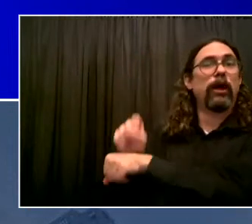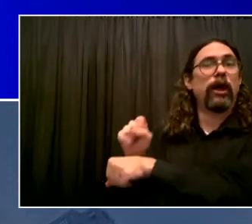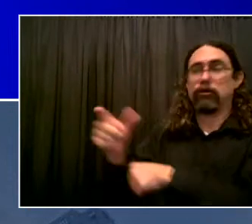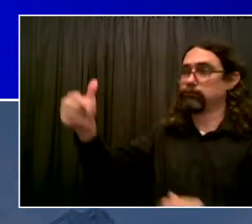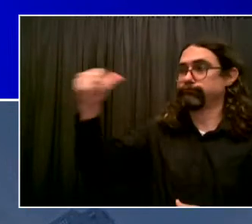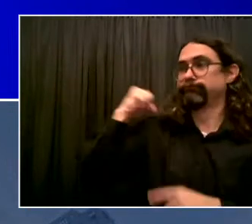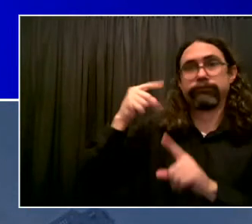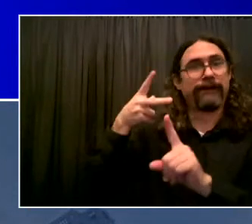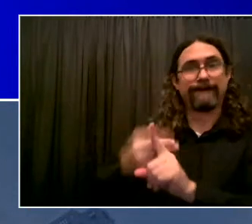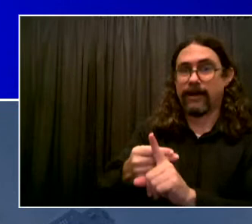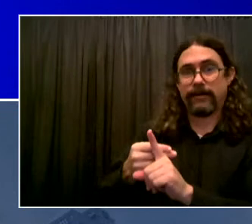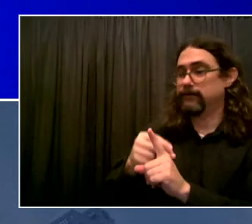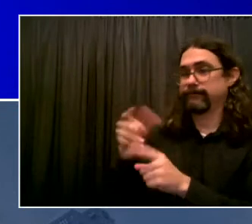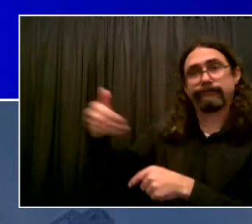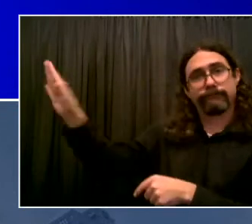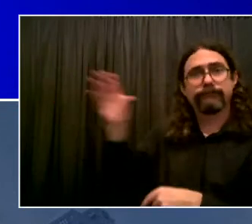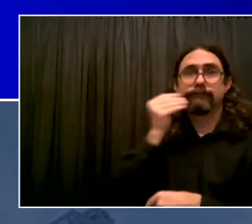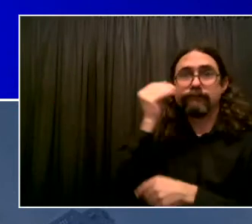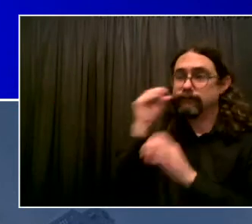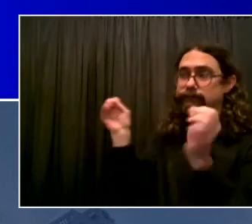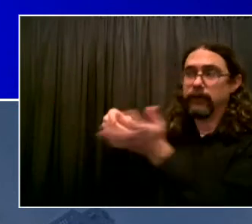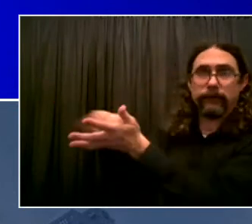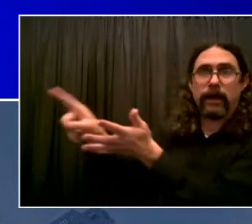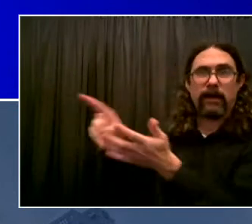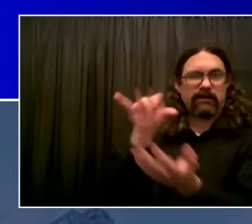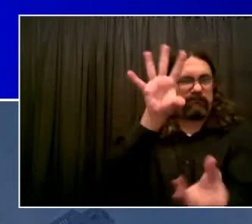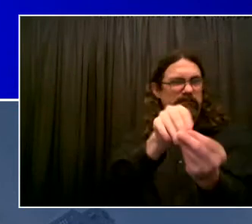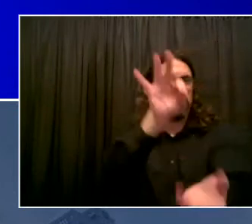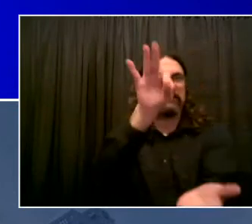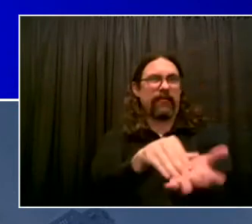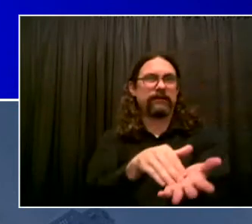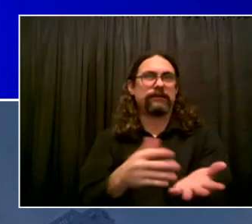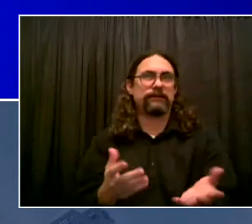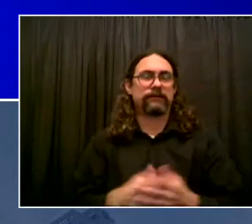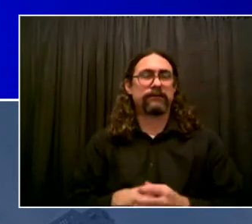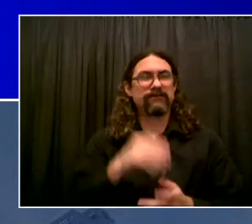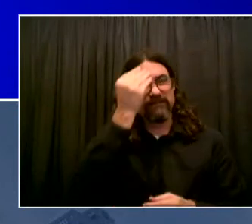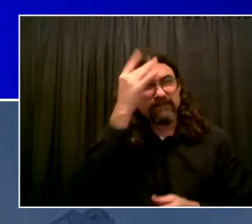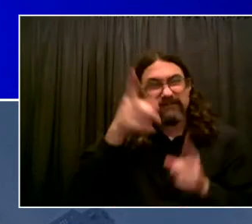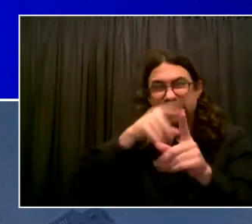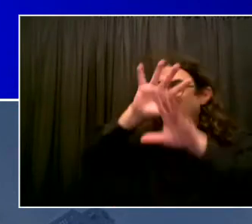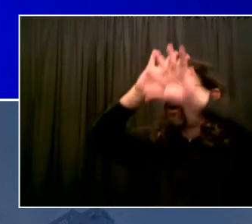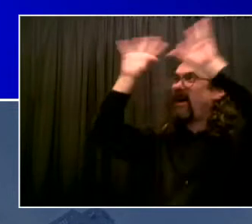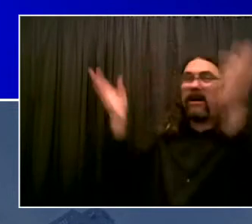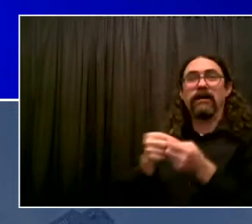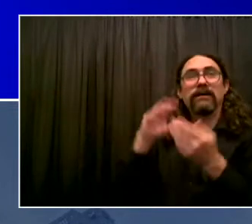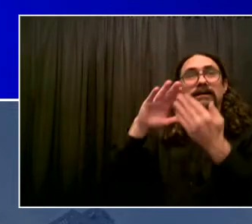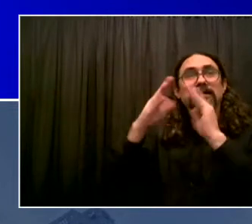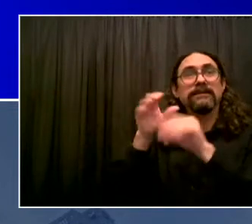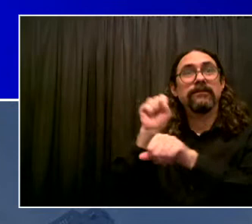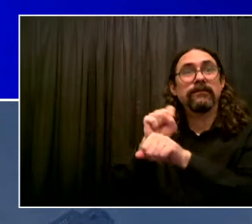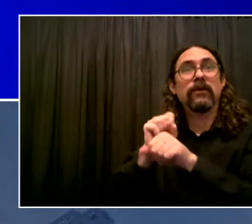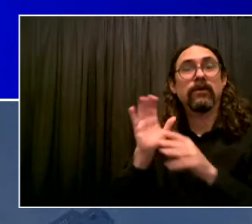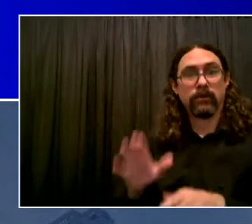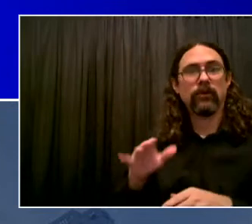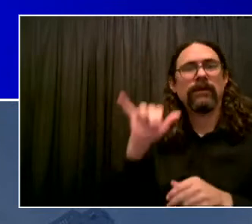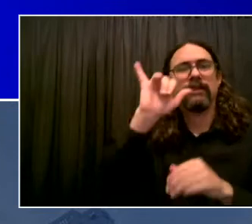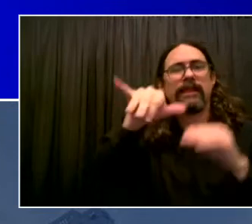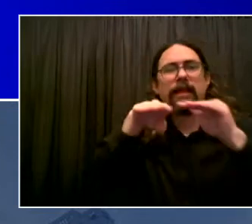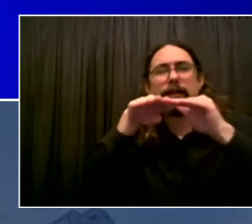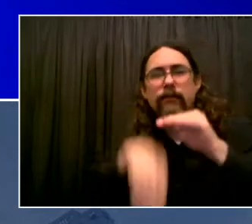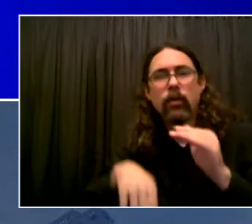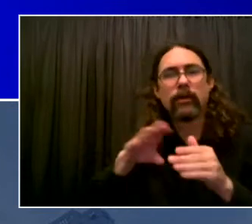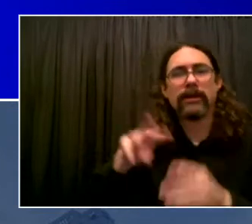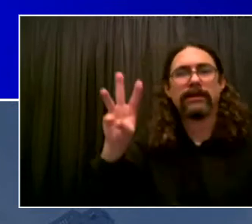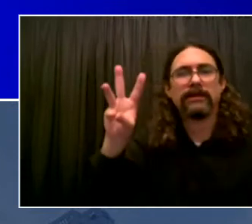than 6% of the entire workforce. Now again, every one of those 9,000 is welcome to come back, get vaccinated. We've